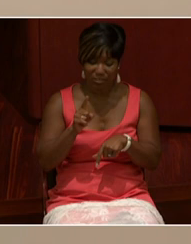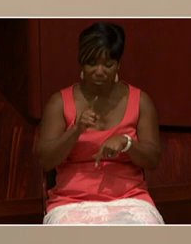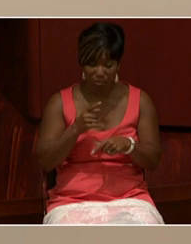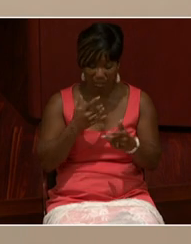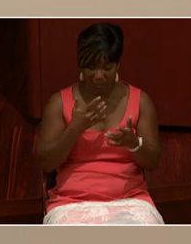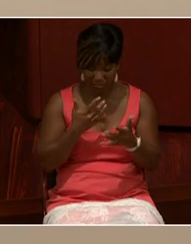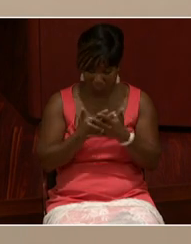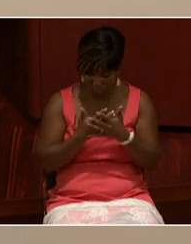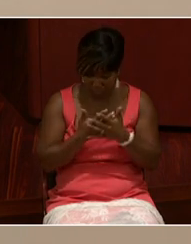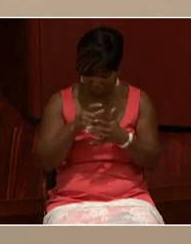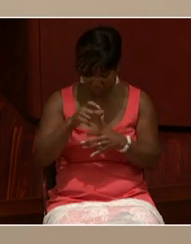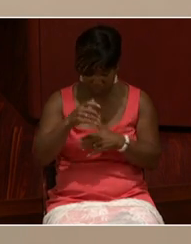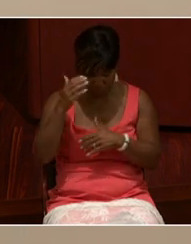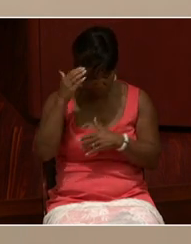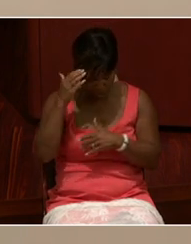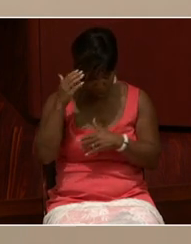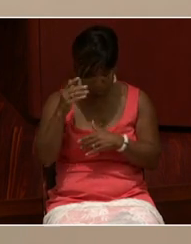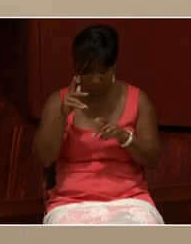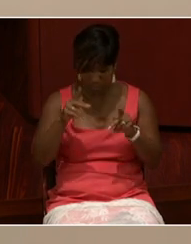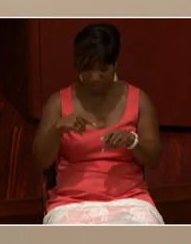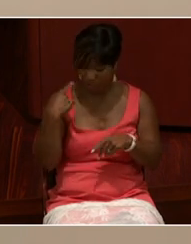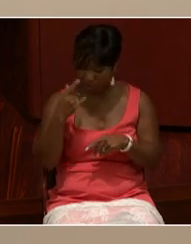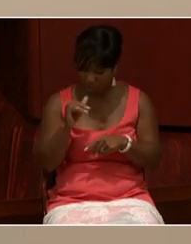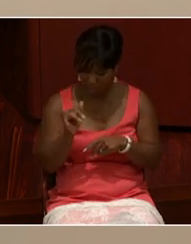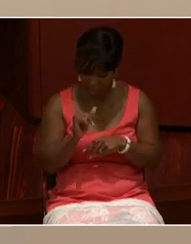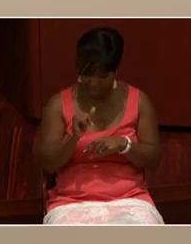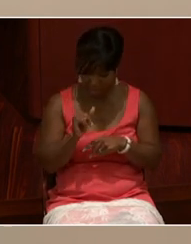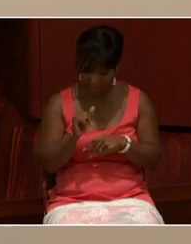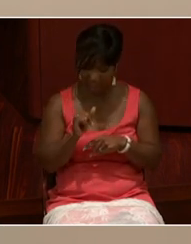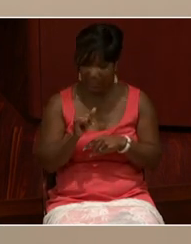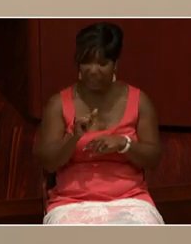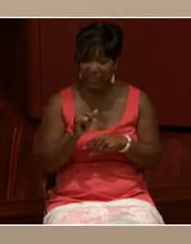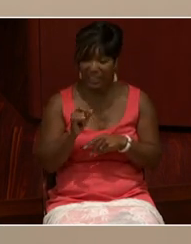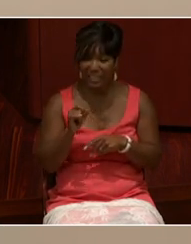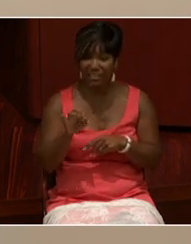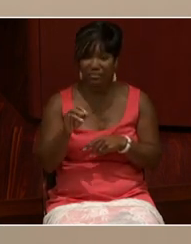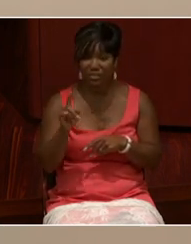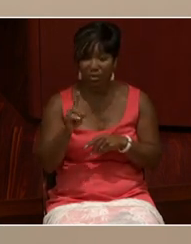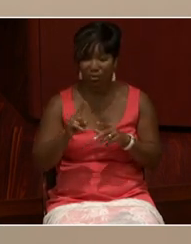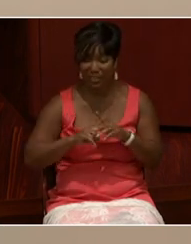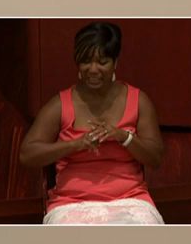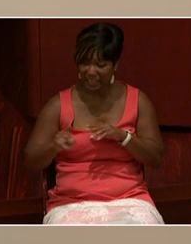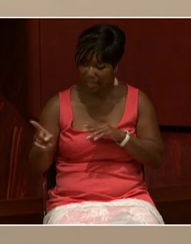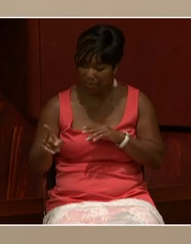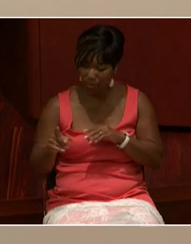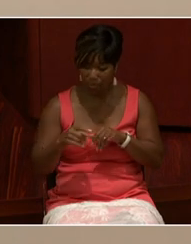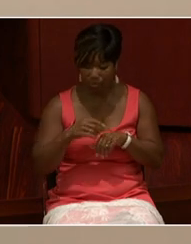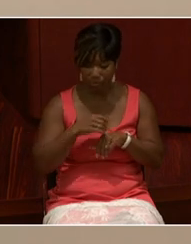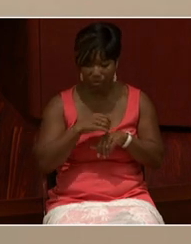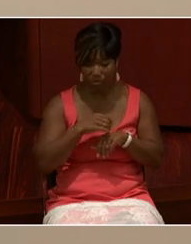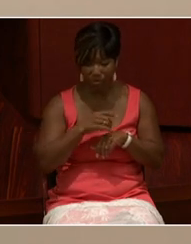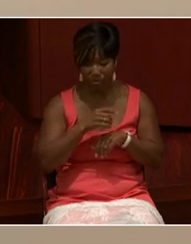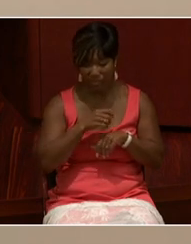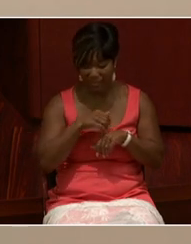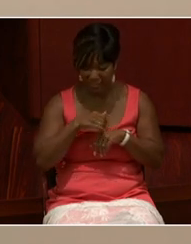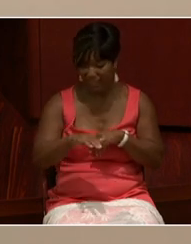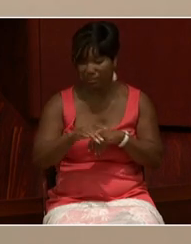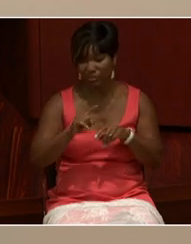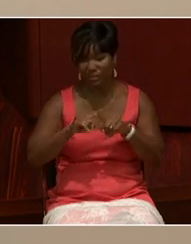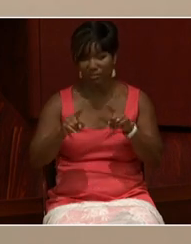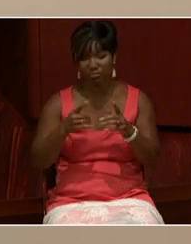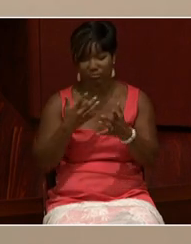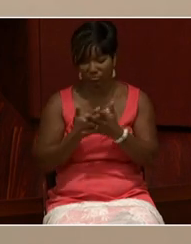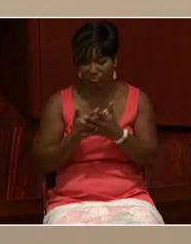need to know what a person looks like. If someone escapes or if they're sent to another prison, you need to be able to identify. So